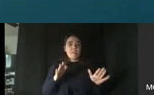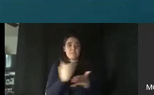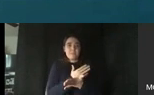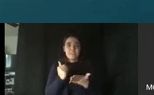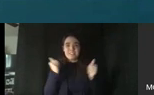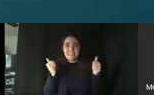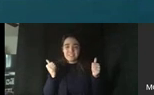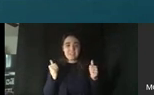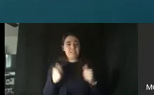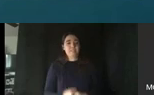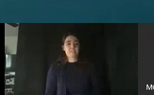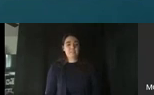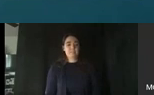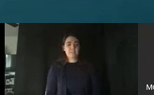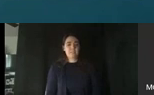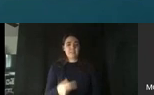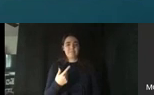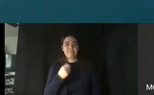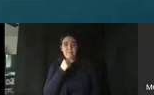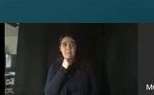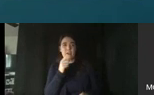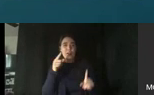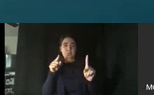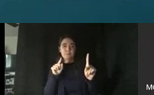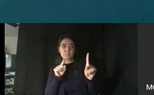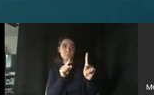unconventional route of becoming a published author.